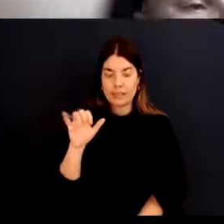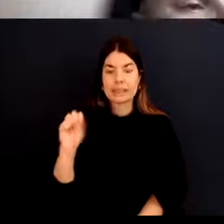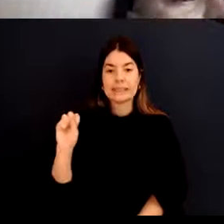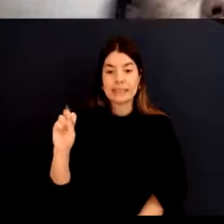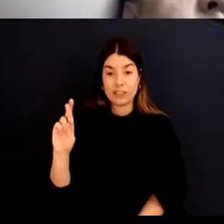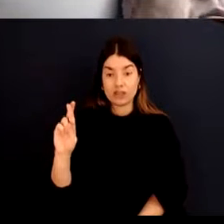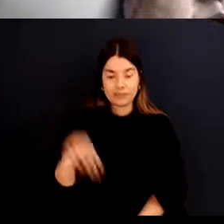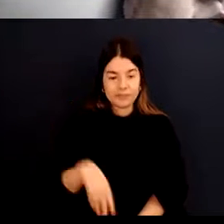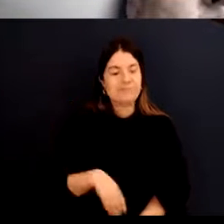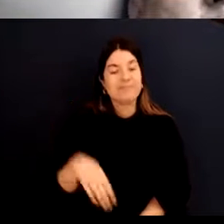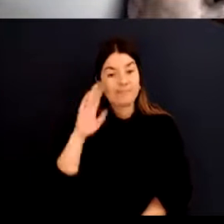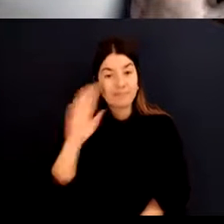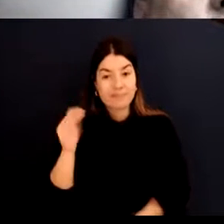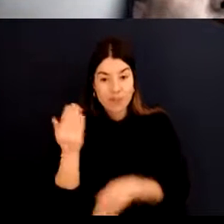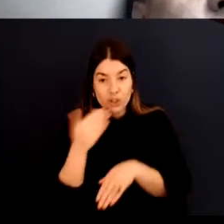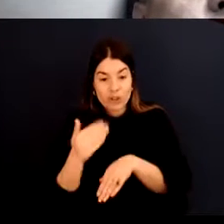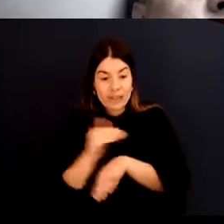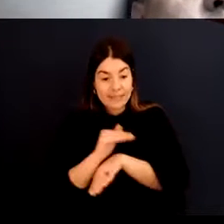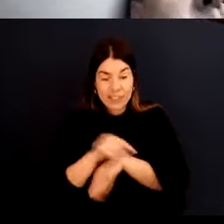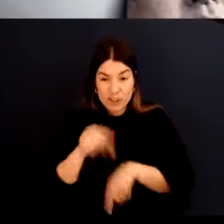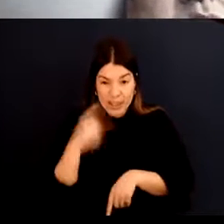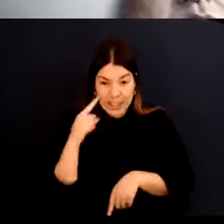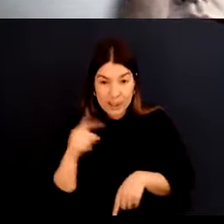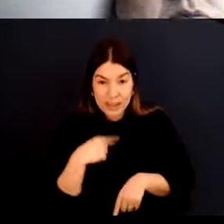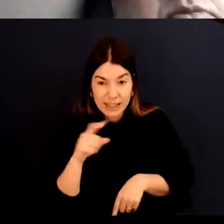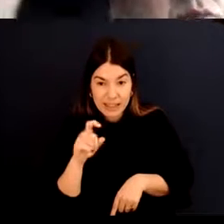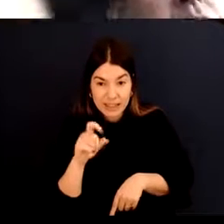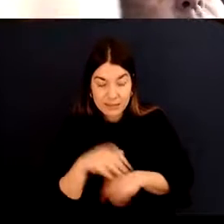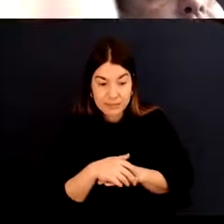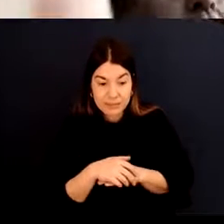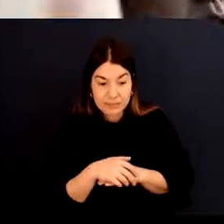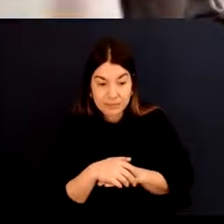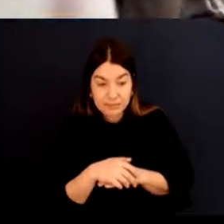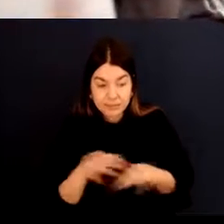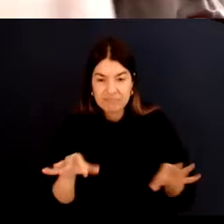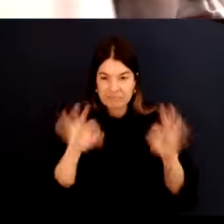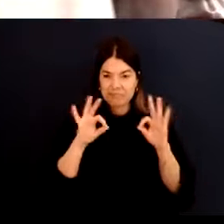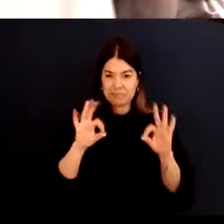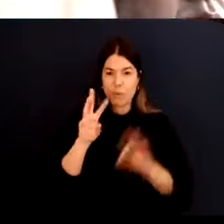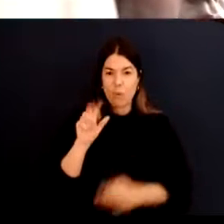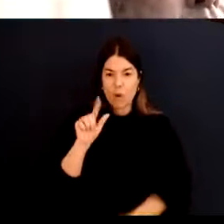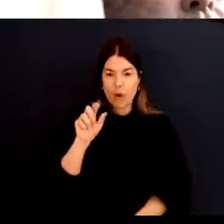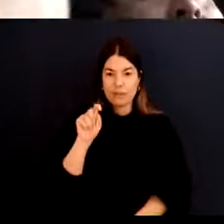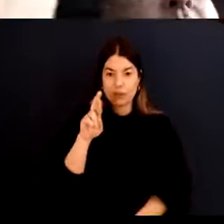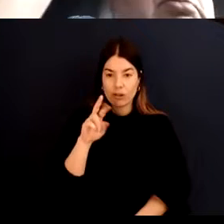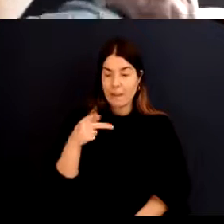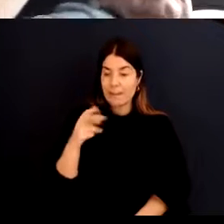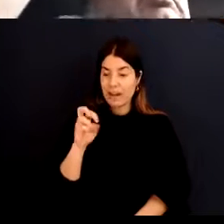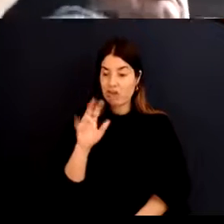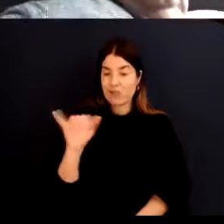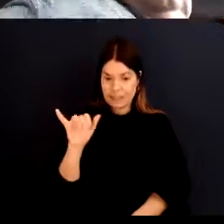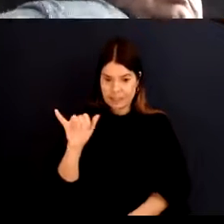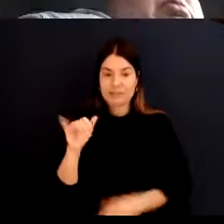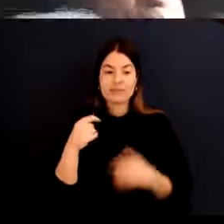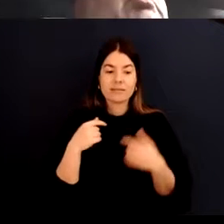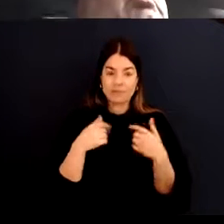good evening. My name is, can you hear me? Hi, Yes. my name is Walter Perry and I'm running for District 2 City Council.